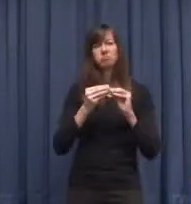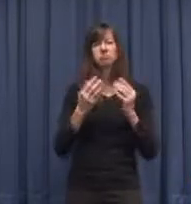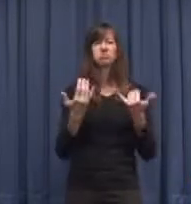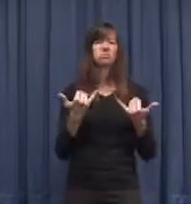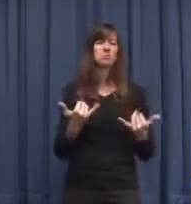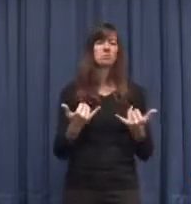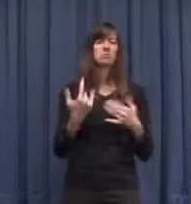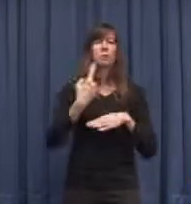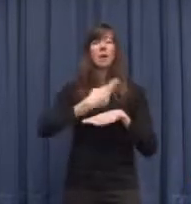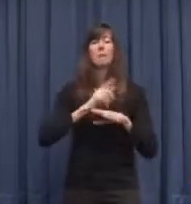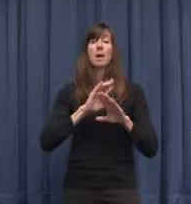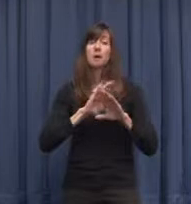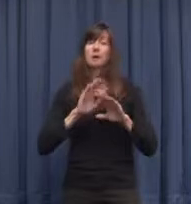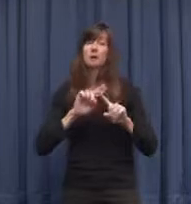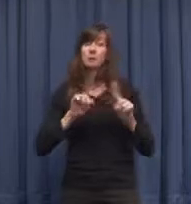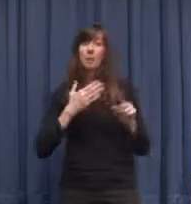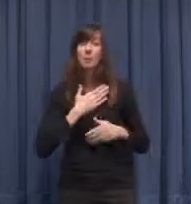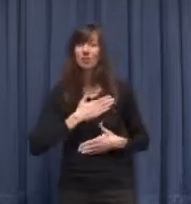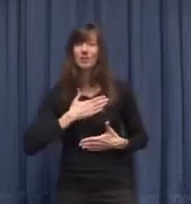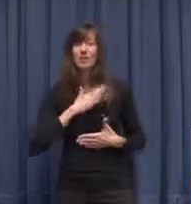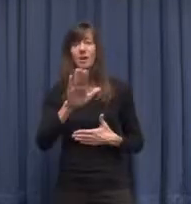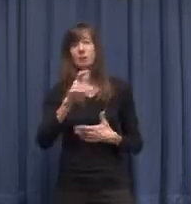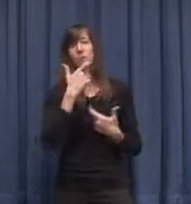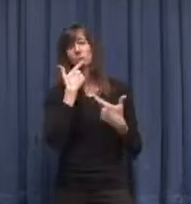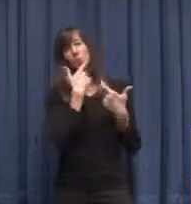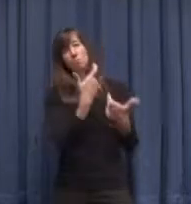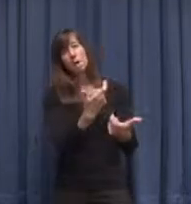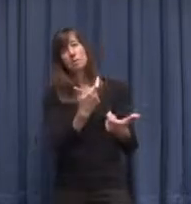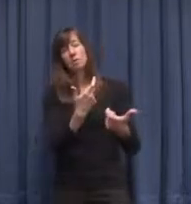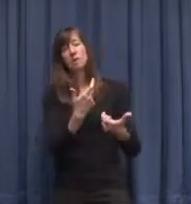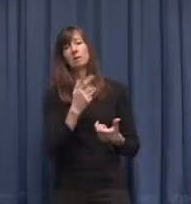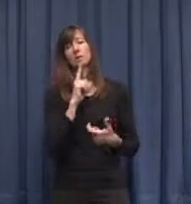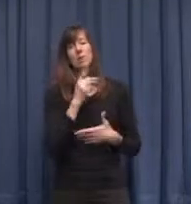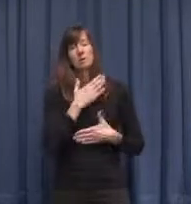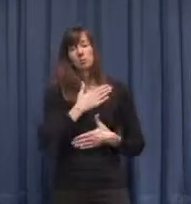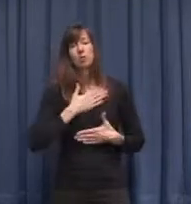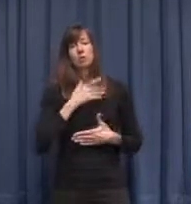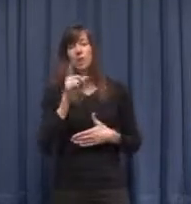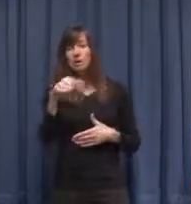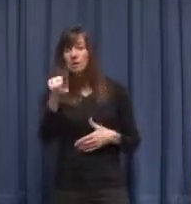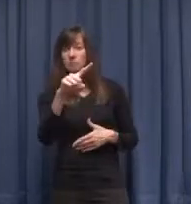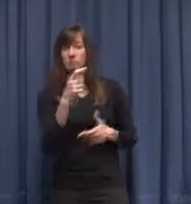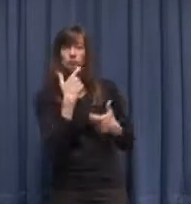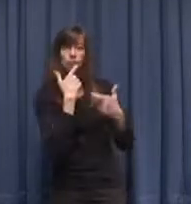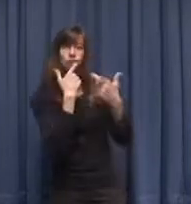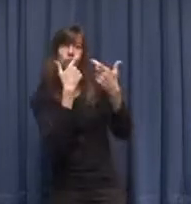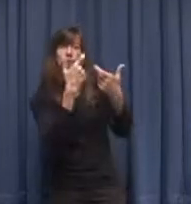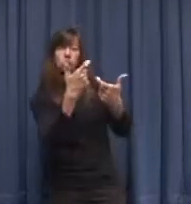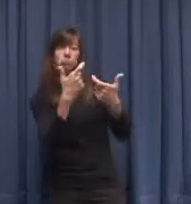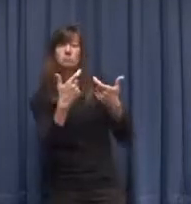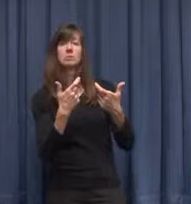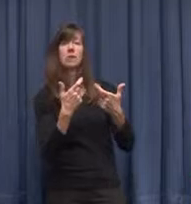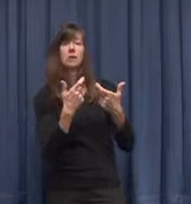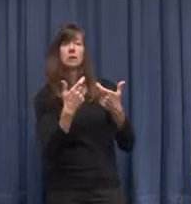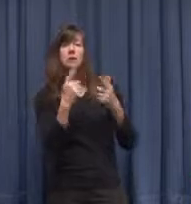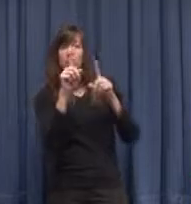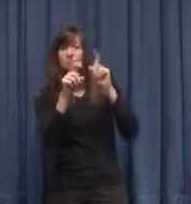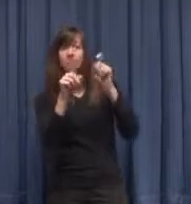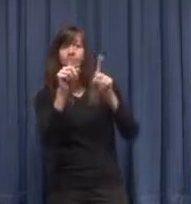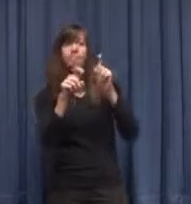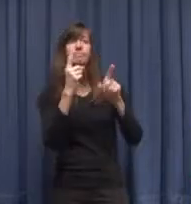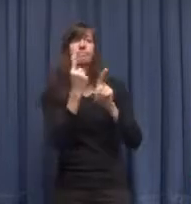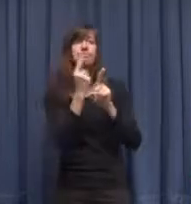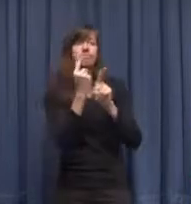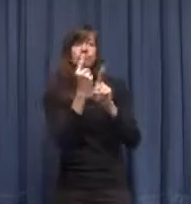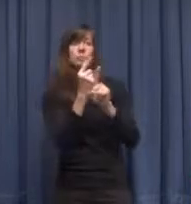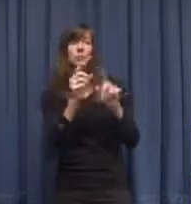Again, I appreciate what you all are doing, especially as those tuning in. I know you're doing the right things. You're asking the questions.